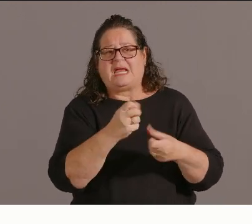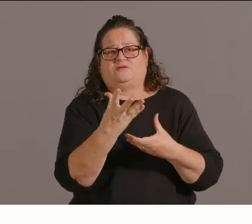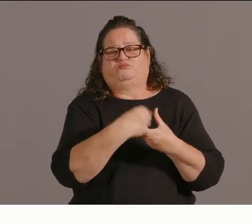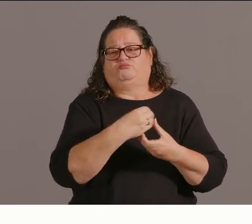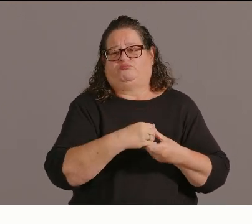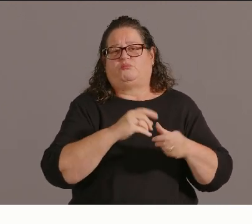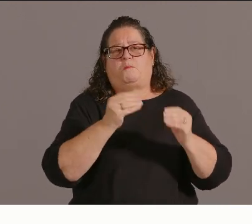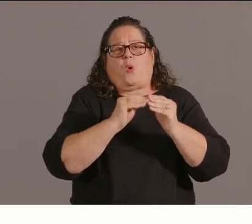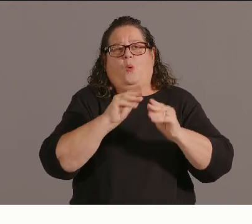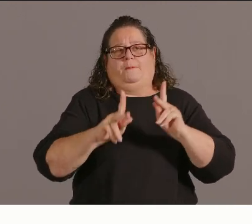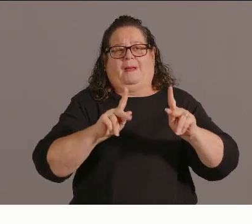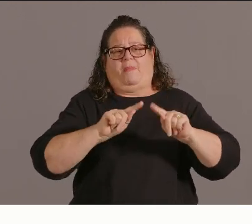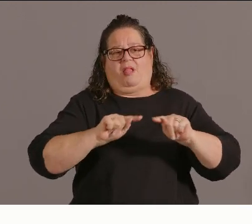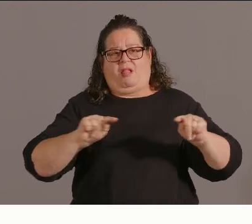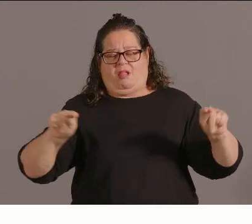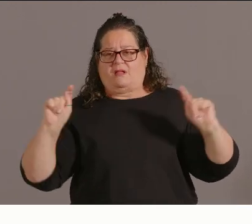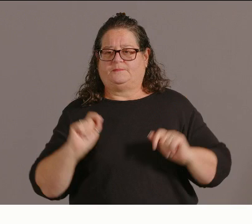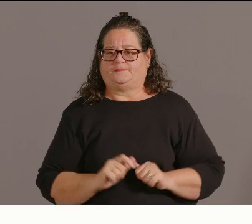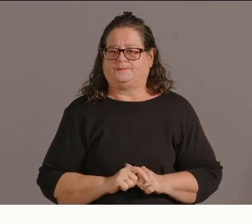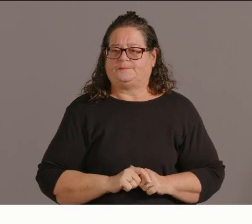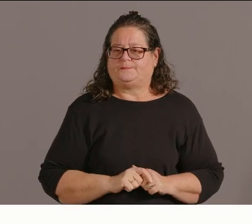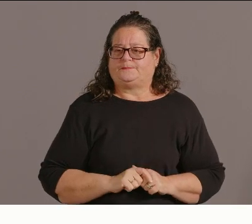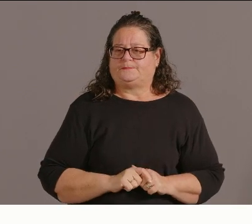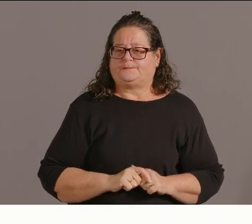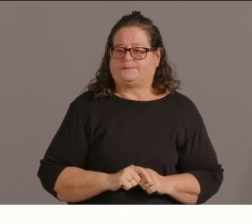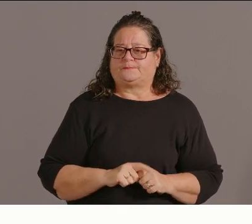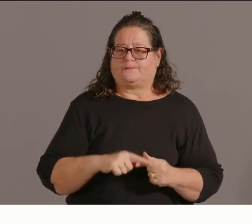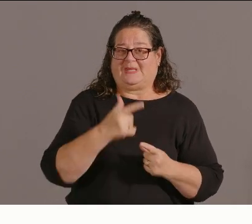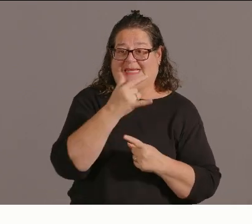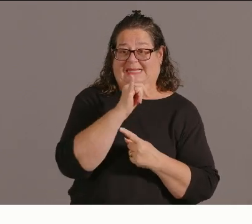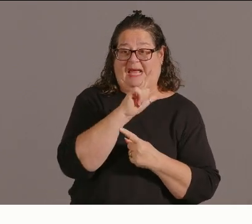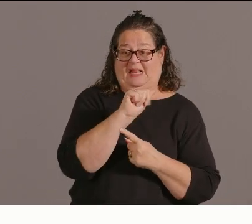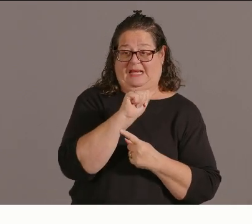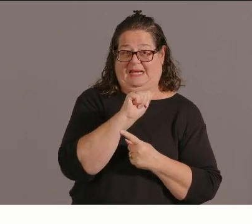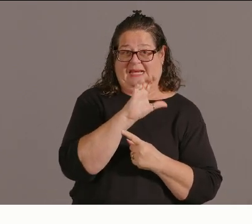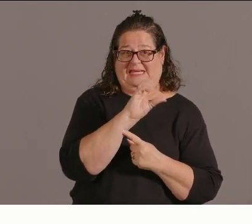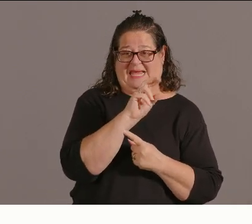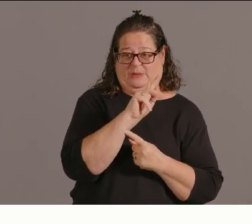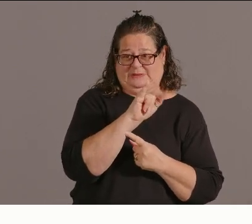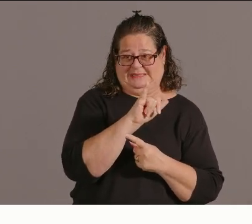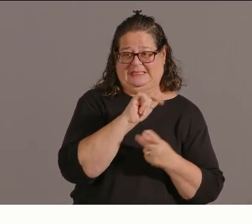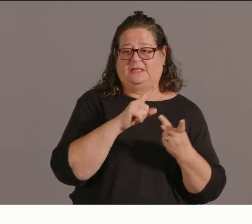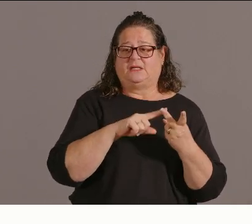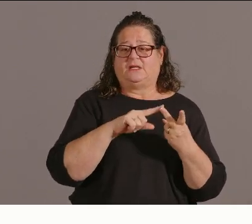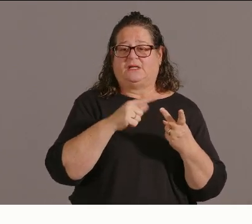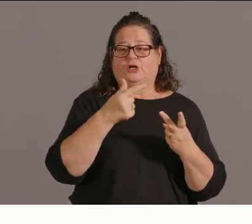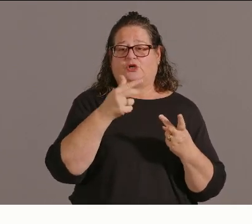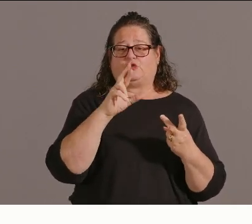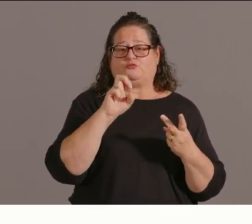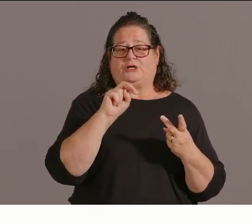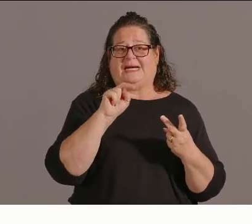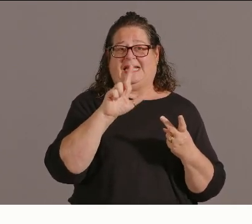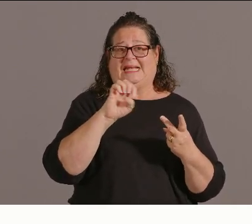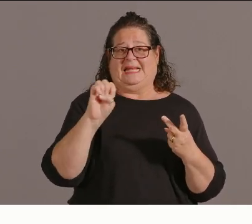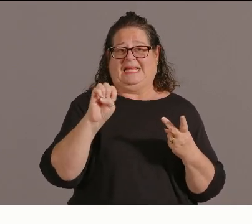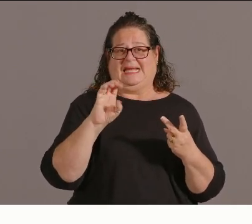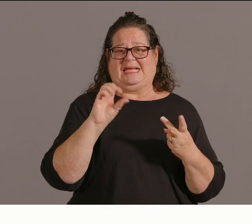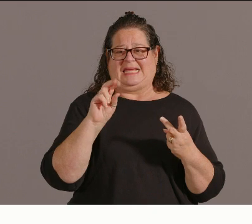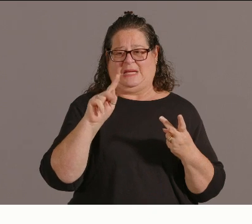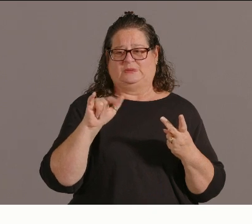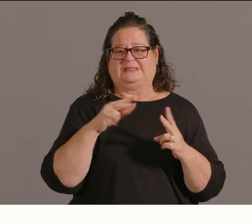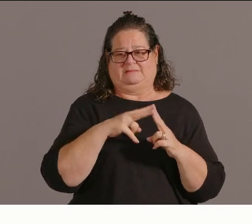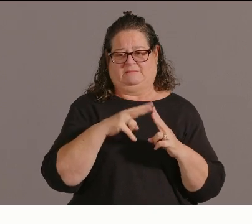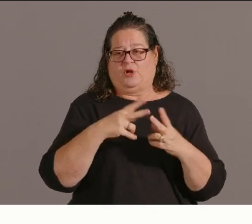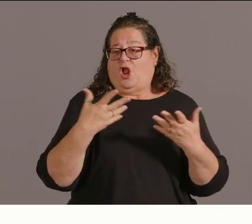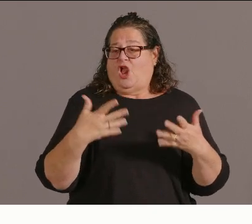Greenlee County are already vaccinating their general population, and other counties will be able to move through that as they see